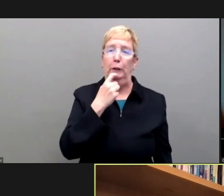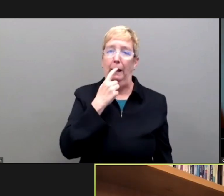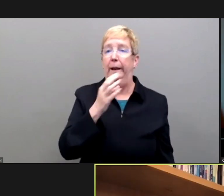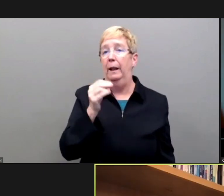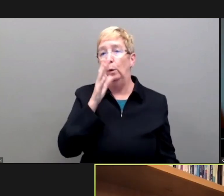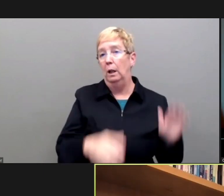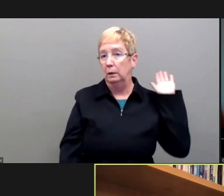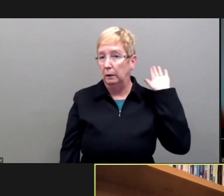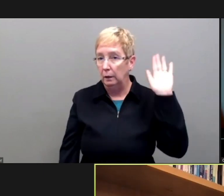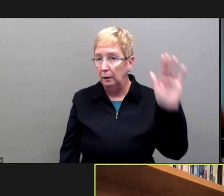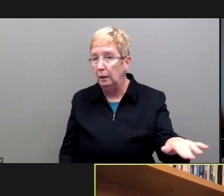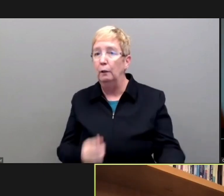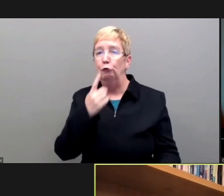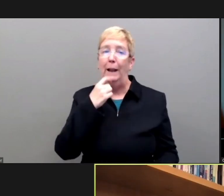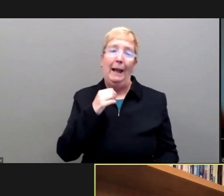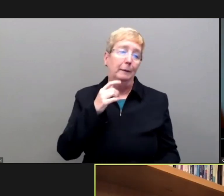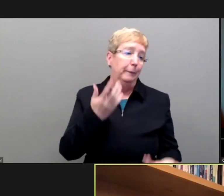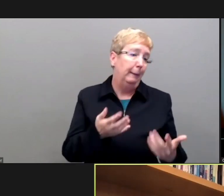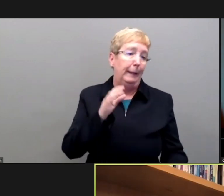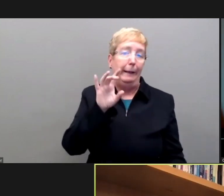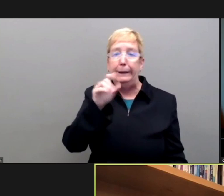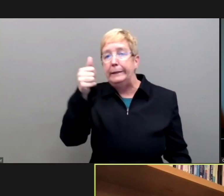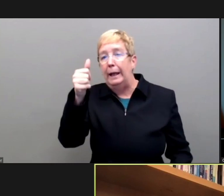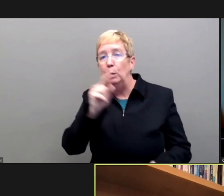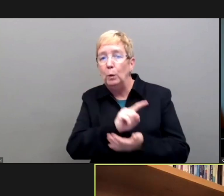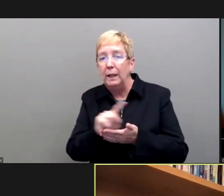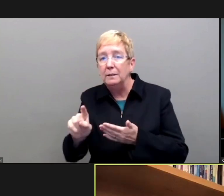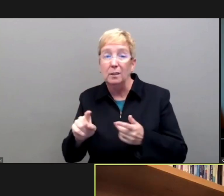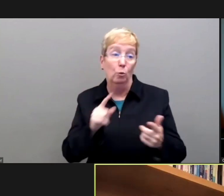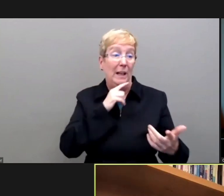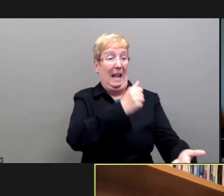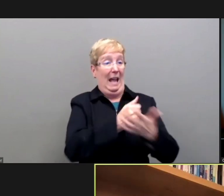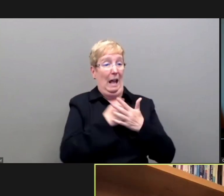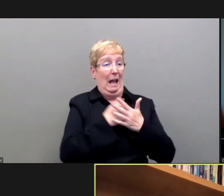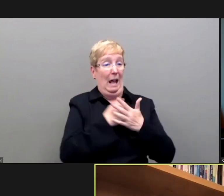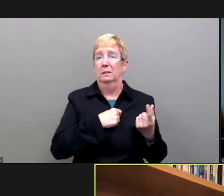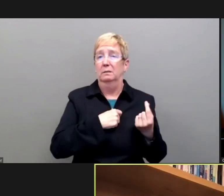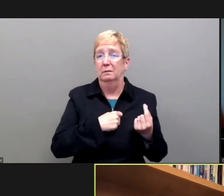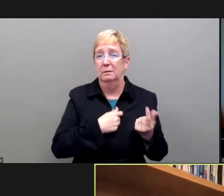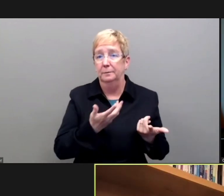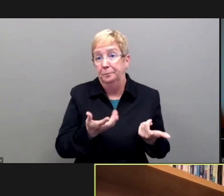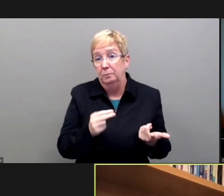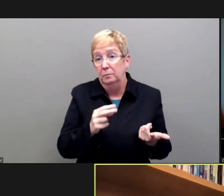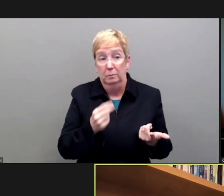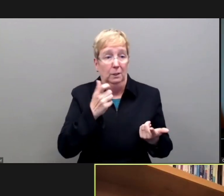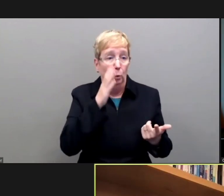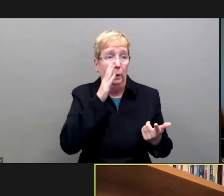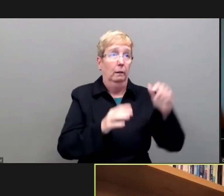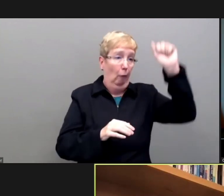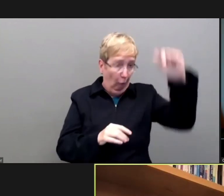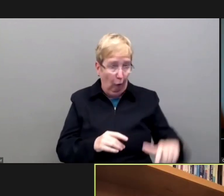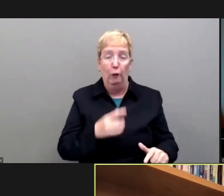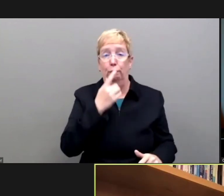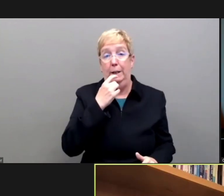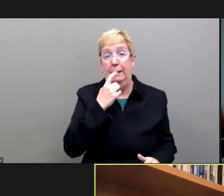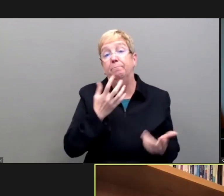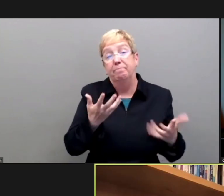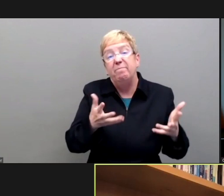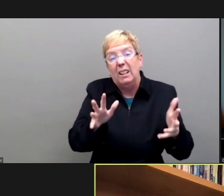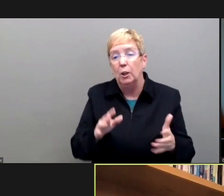So it won't really give us much utility in the next, couple months. That's all.